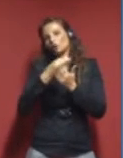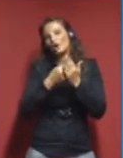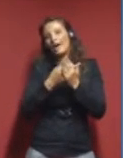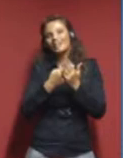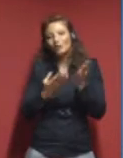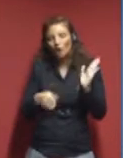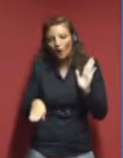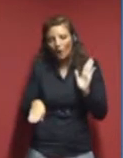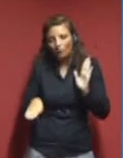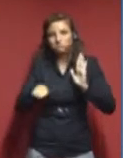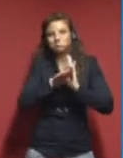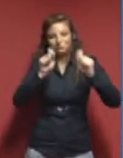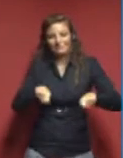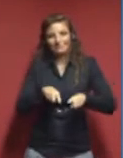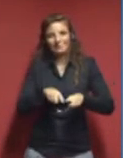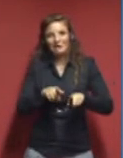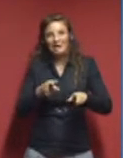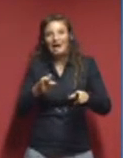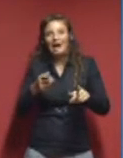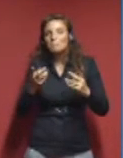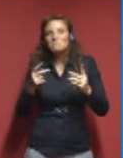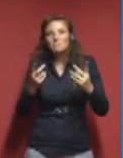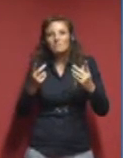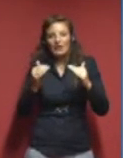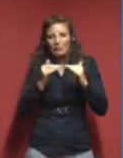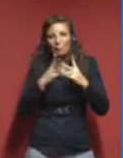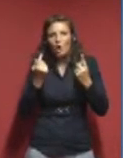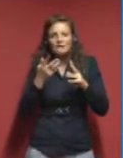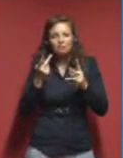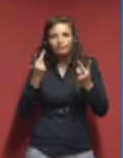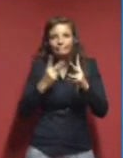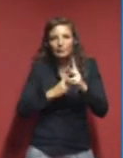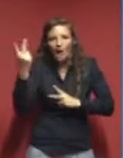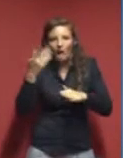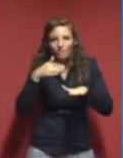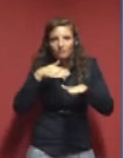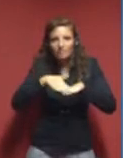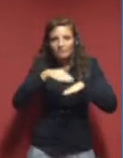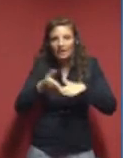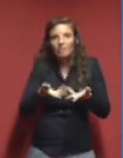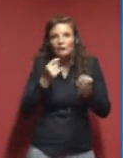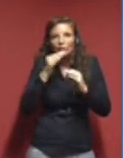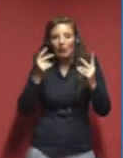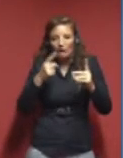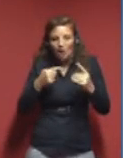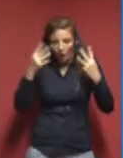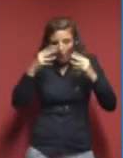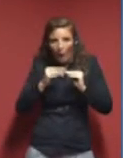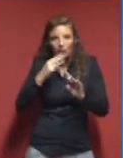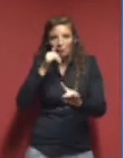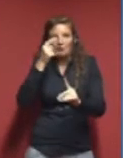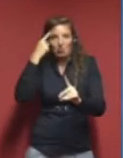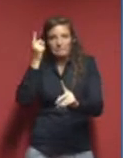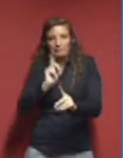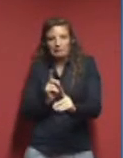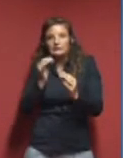know what Kickstarter was. And we sent out those kits. We had 20 people building Lasersaurs worldwide. And